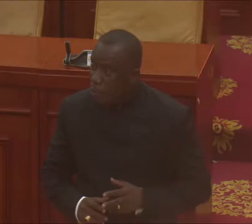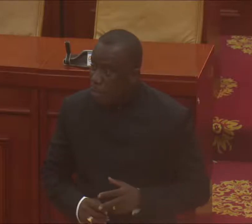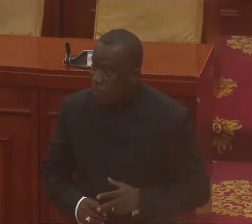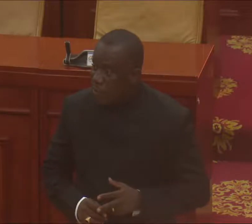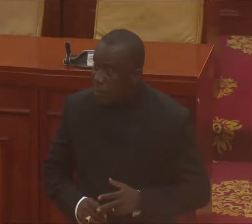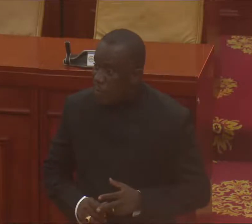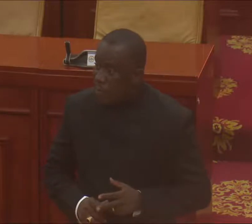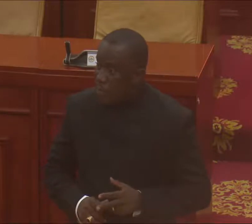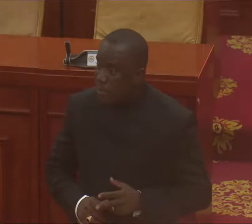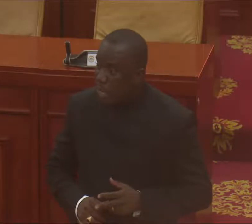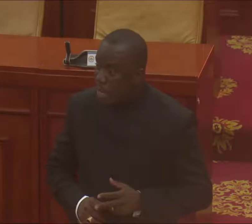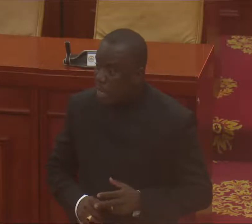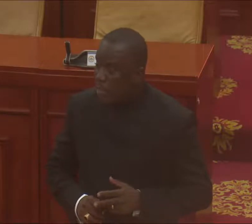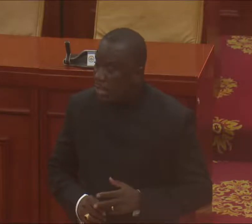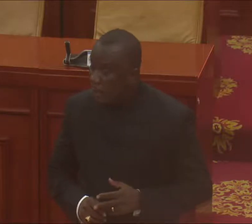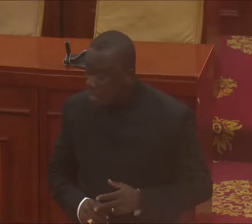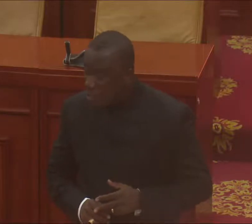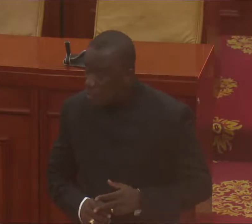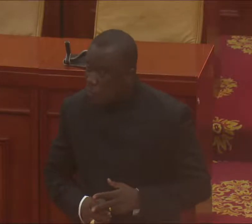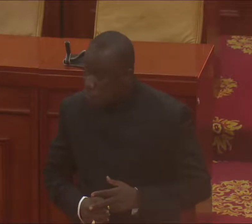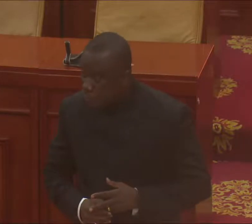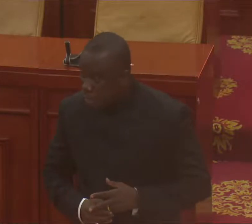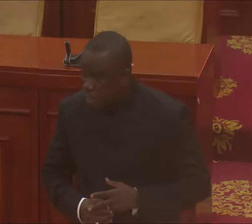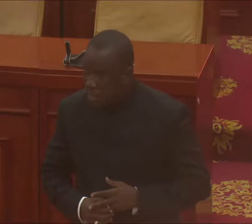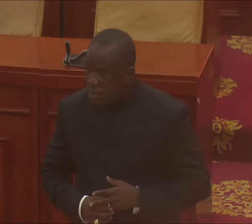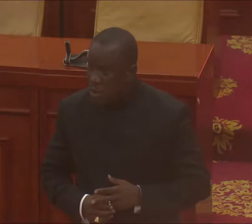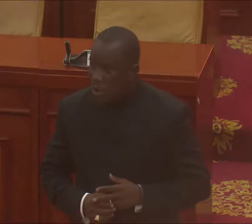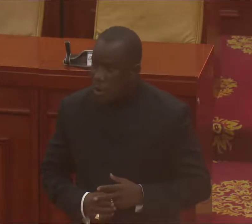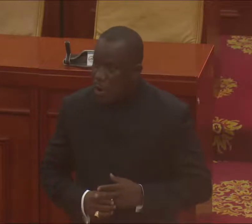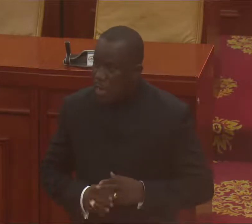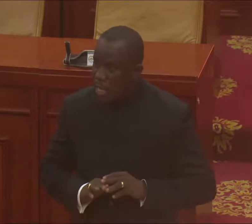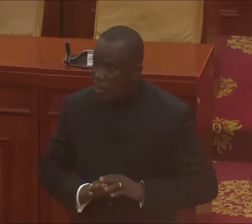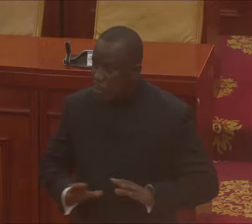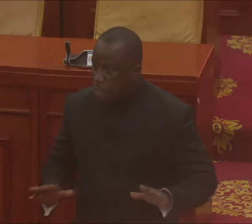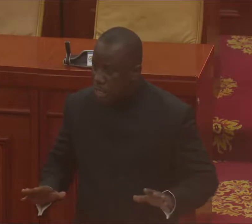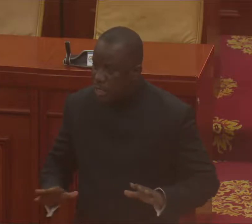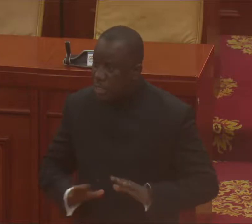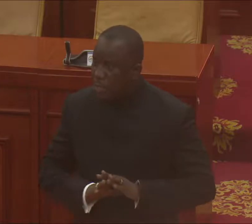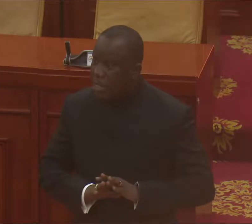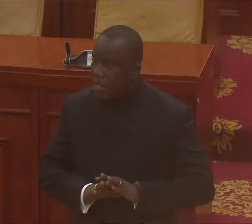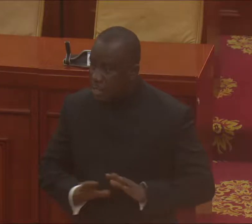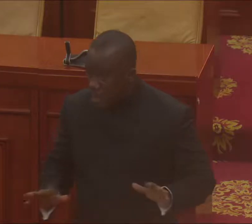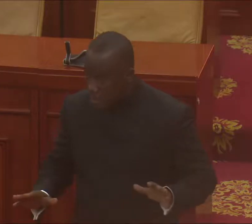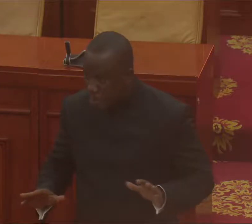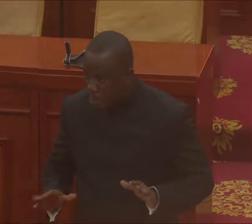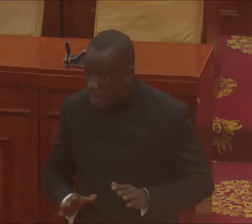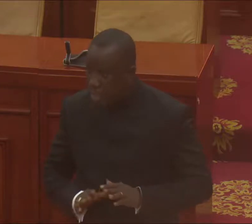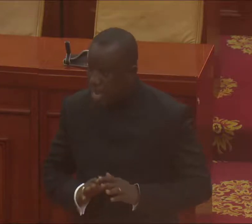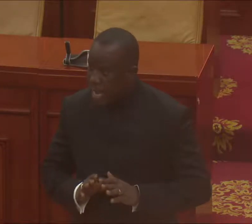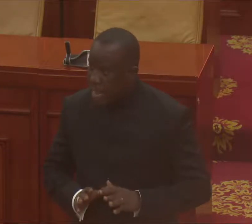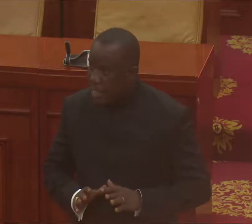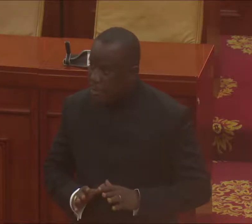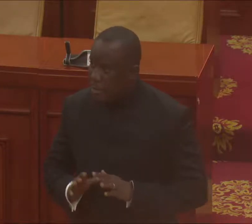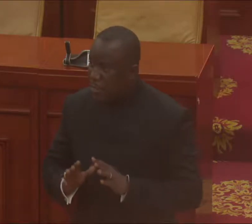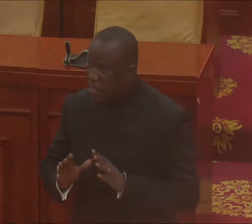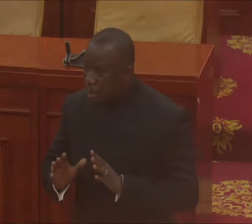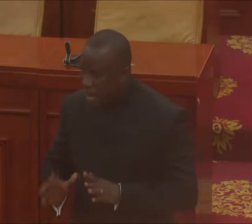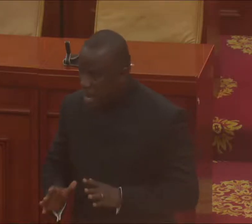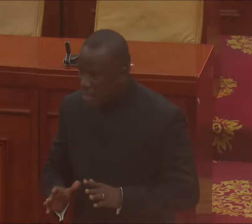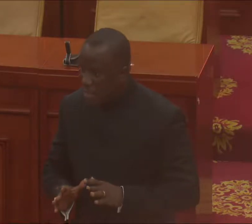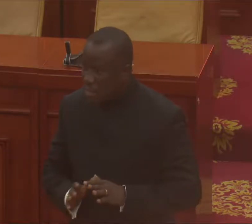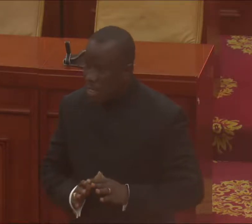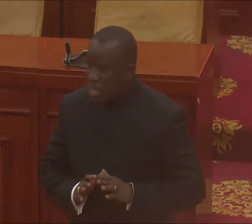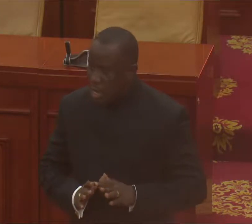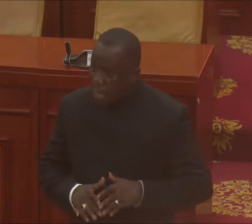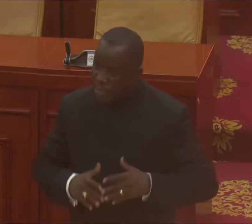of women from the 10% to 15%. All other processes remain the same, and they are guided by regional